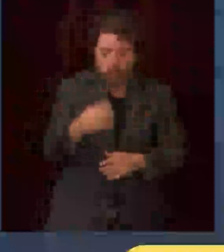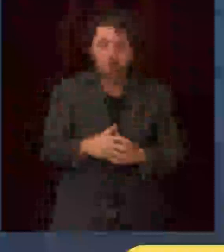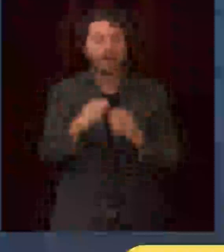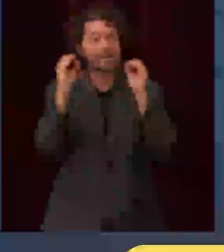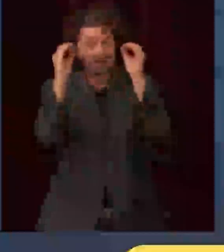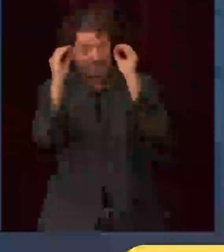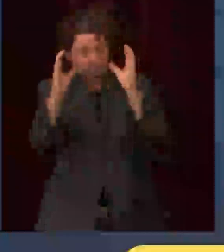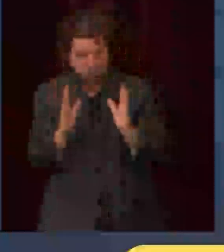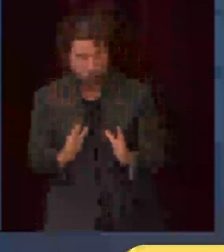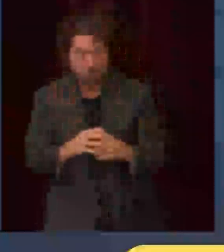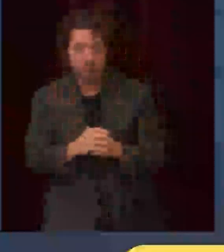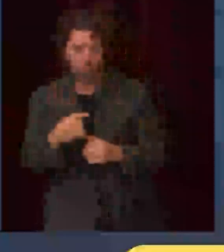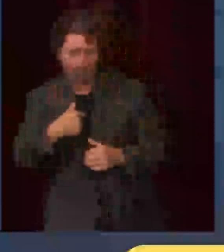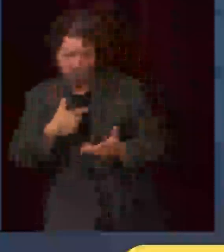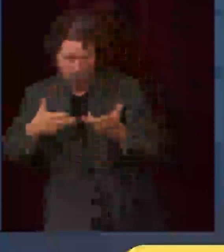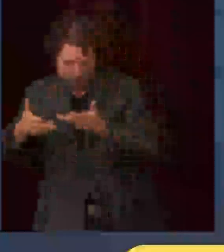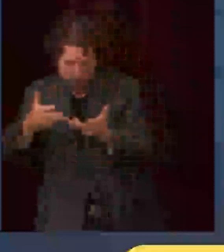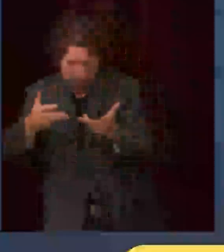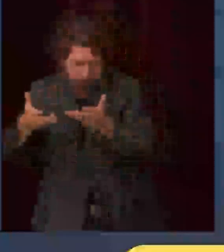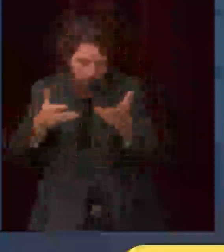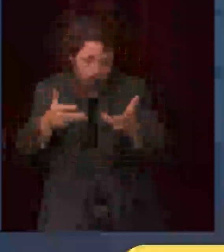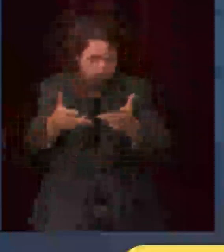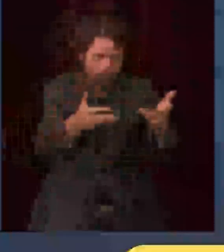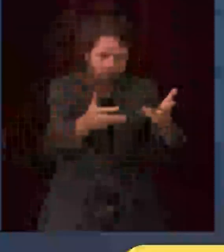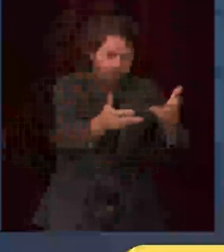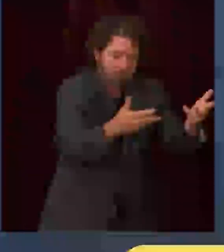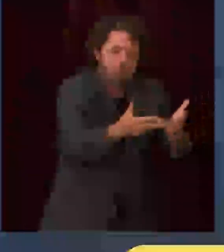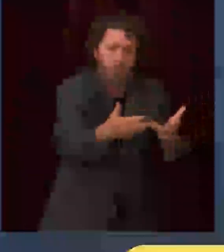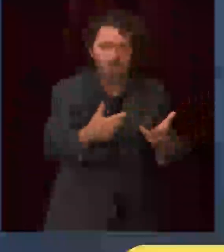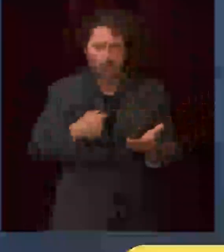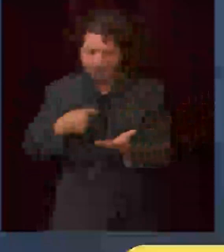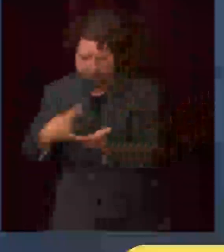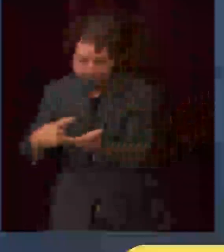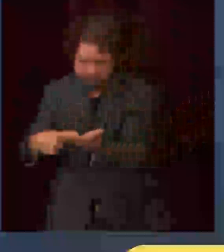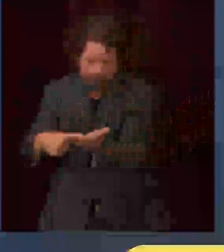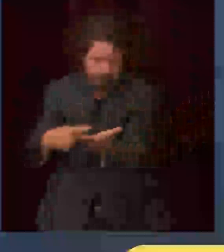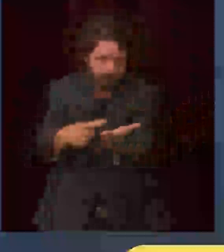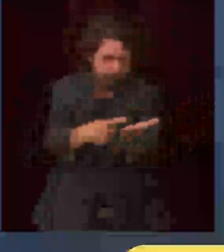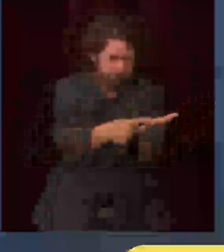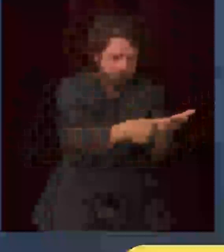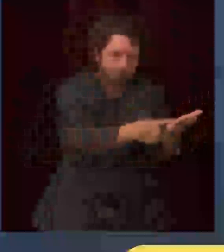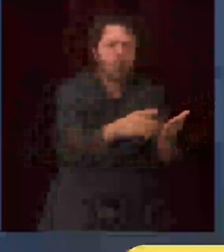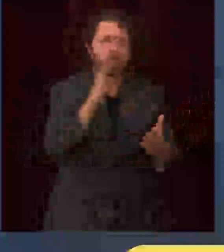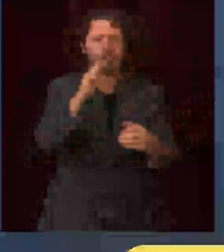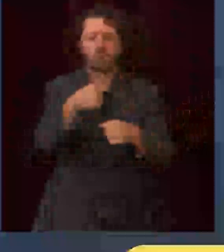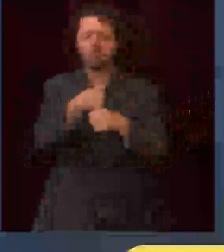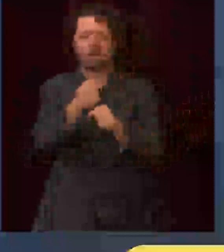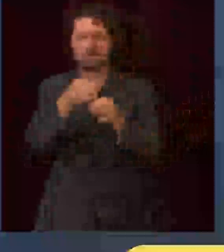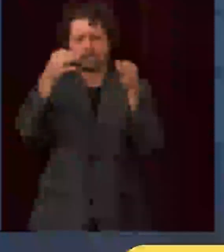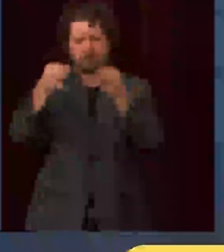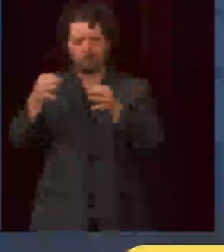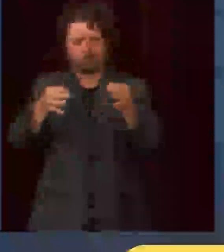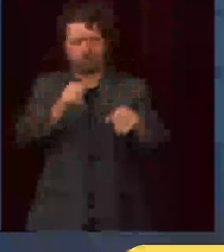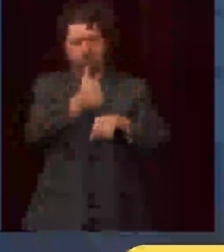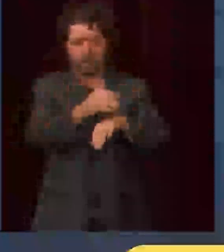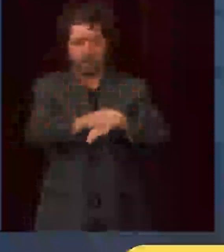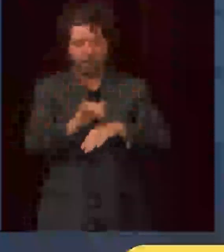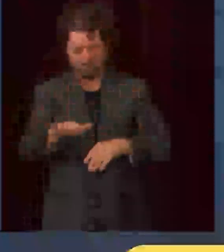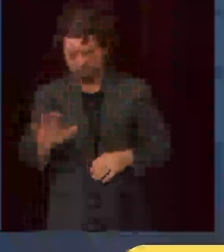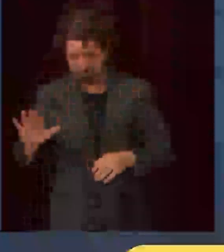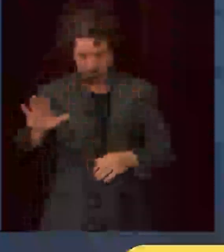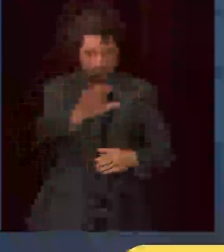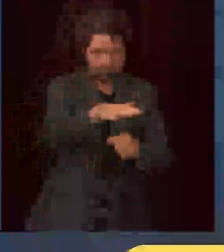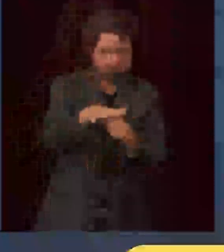own contacts. I've also had discussions with the leadership in our colleges. I think they're coming up with some